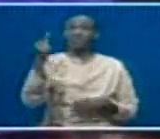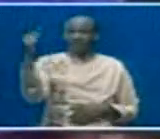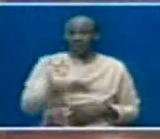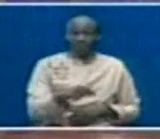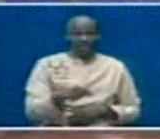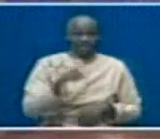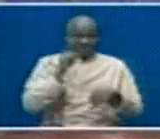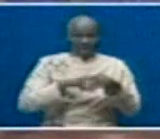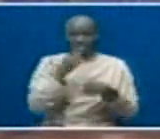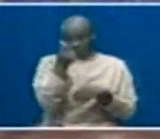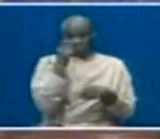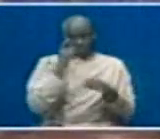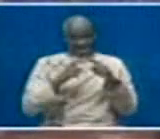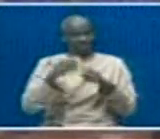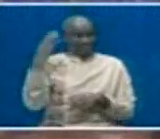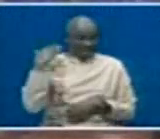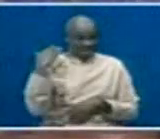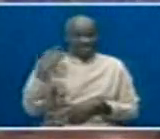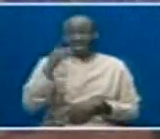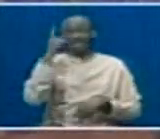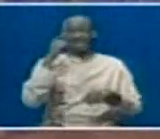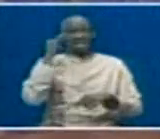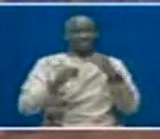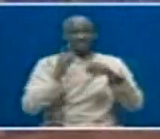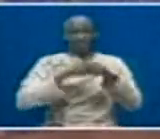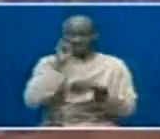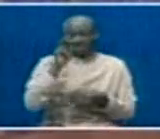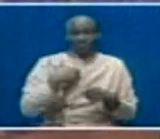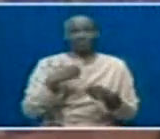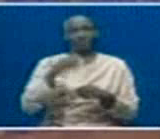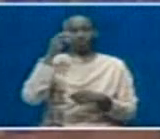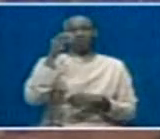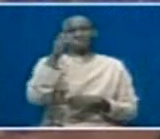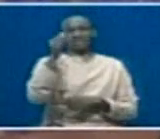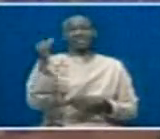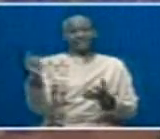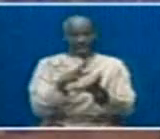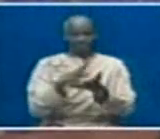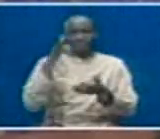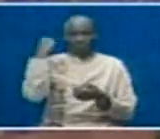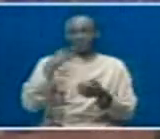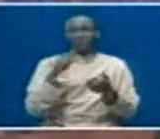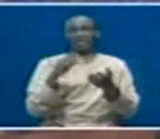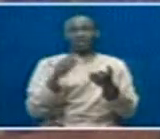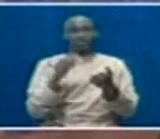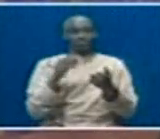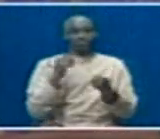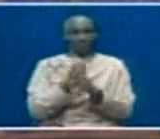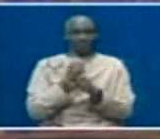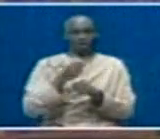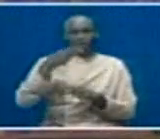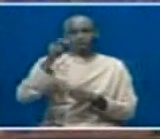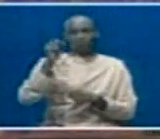you know, only about a few years back. It's the last time I saw Ali was in Dar es Salaam. I was doing a show at the... place called